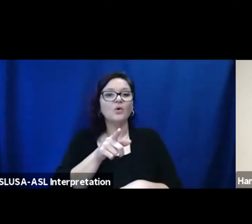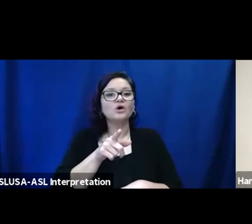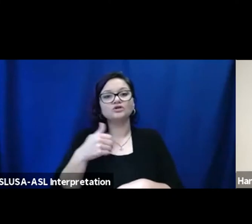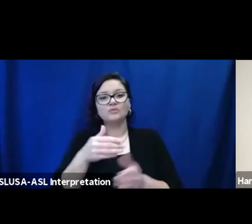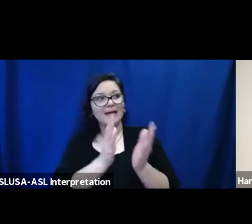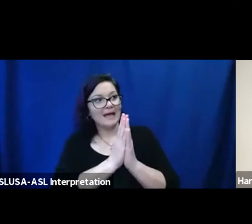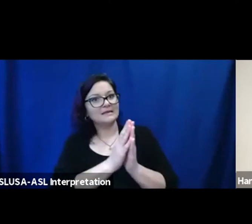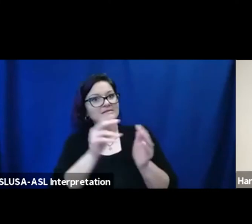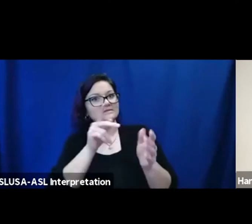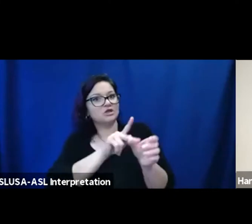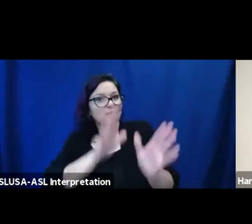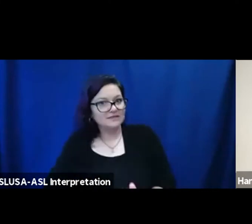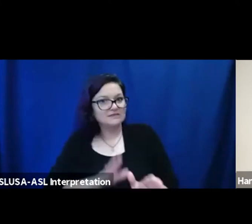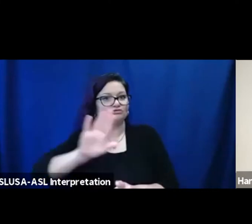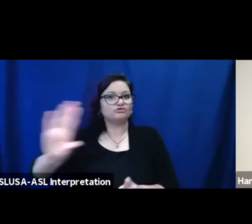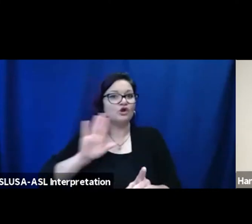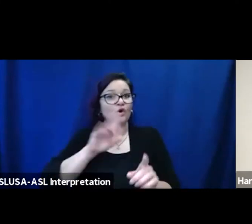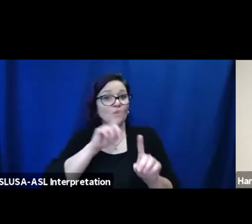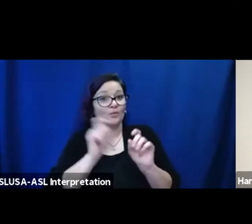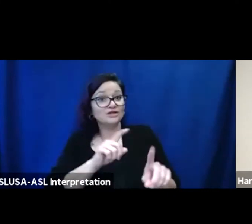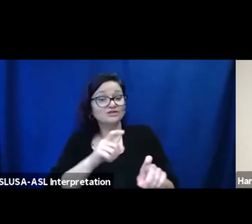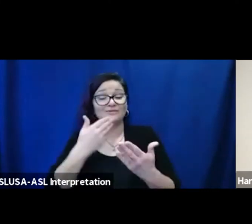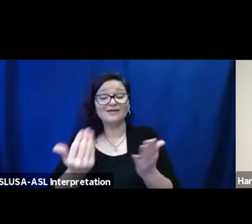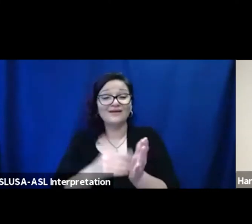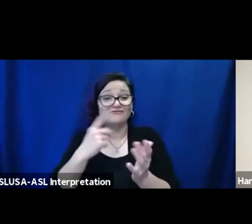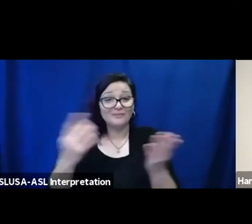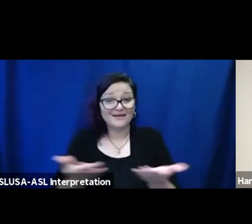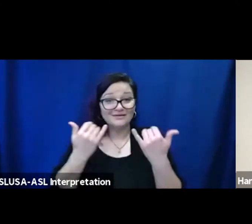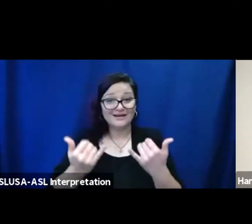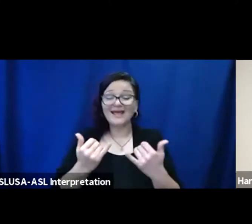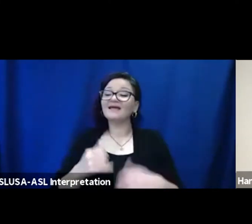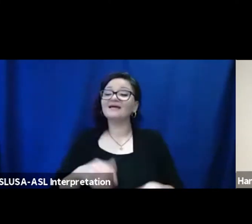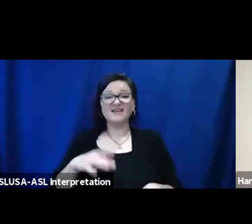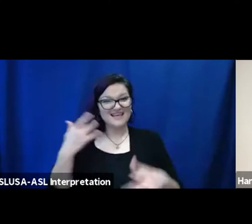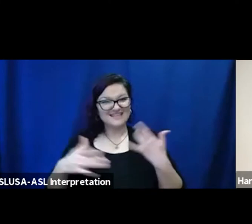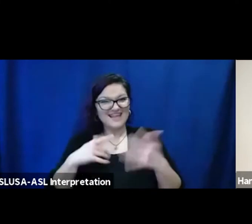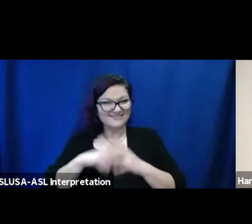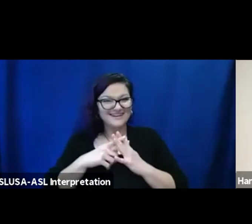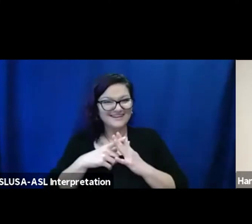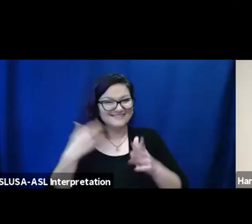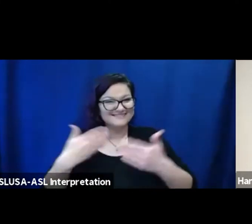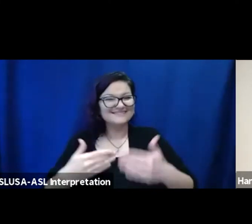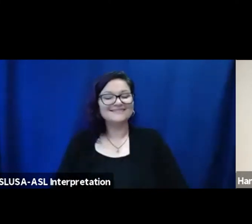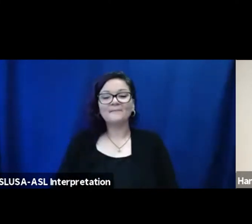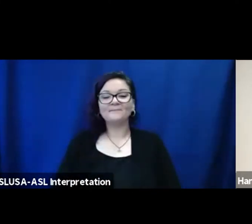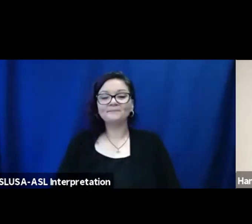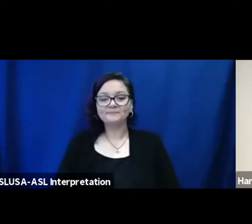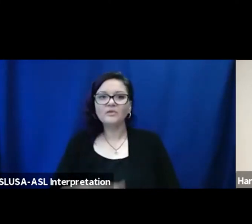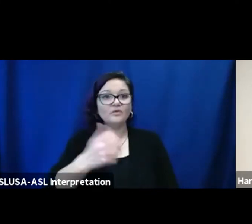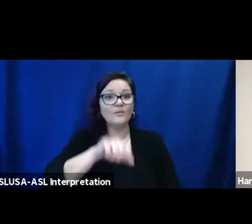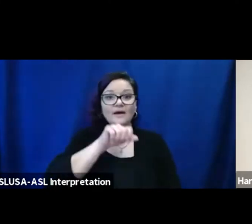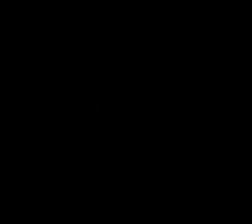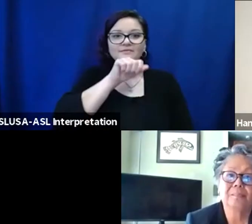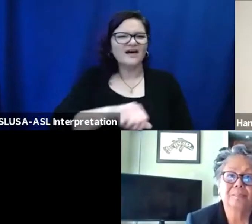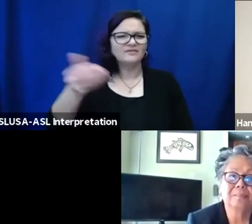participants then. So thank you again for being here, and excited to kick this off. So I'd love to